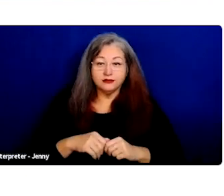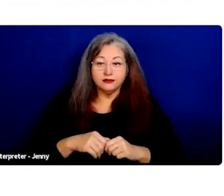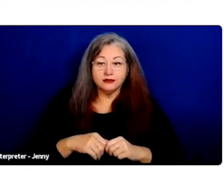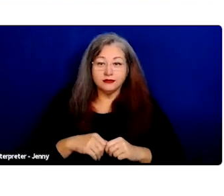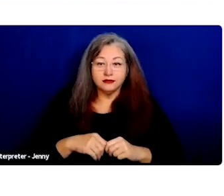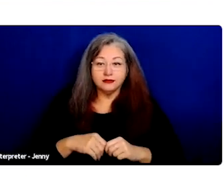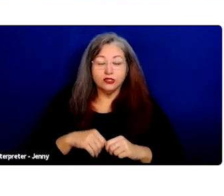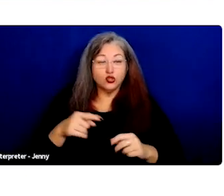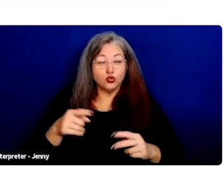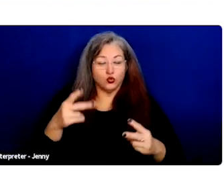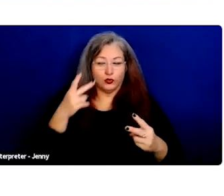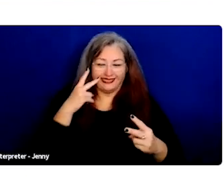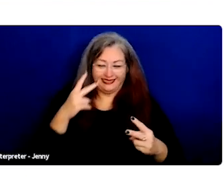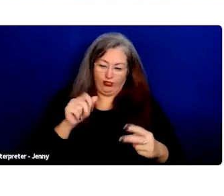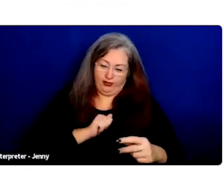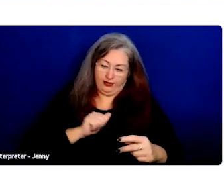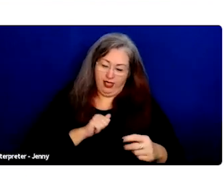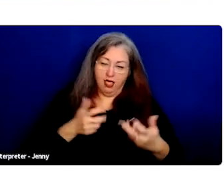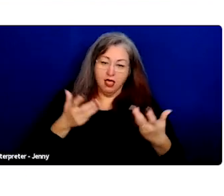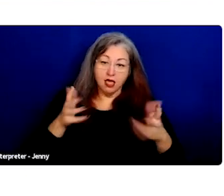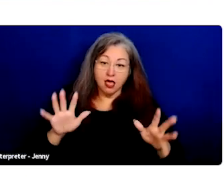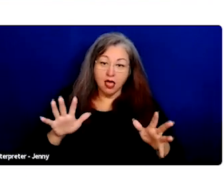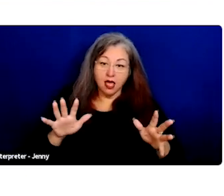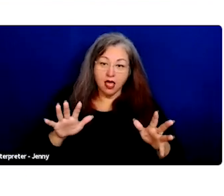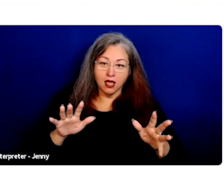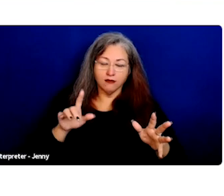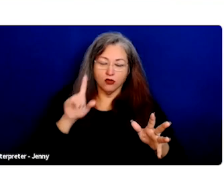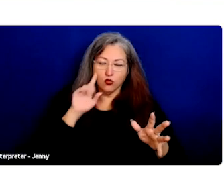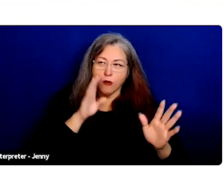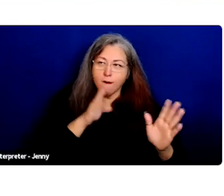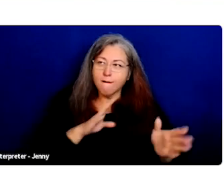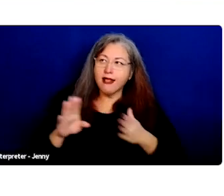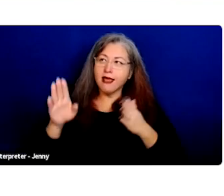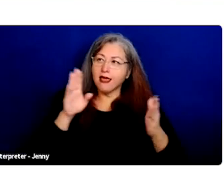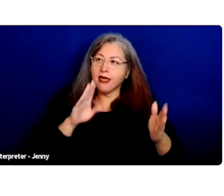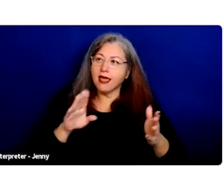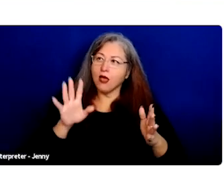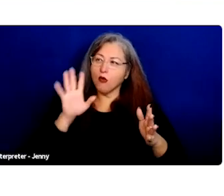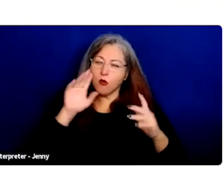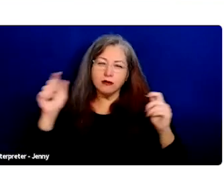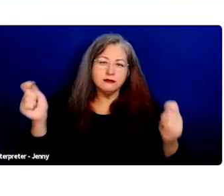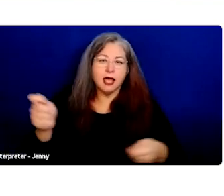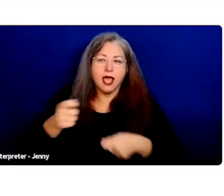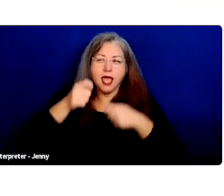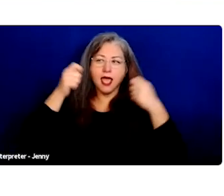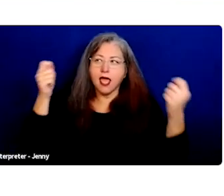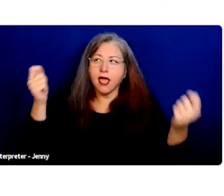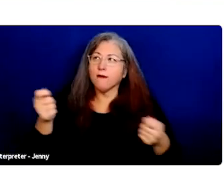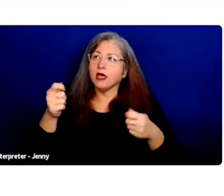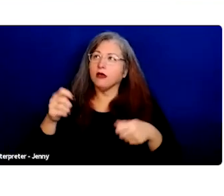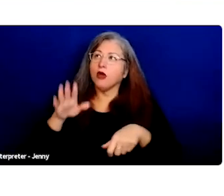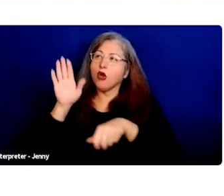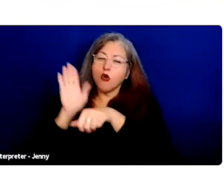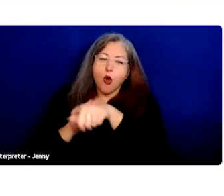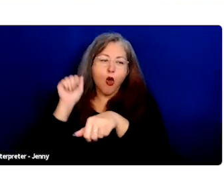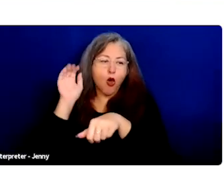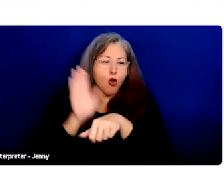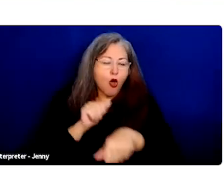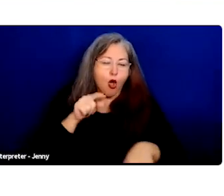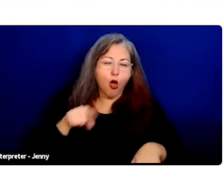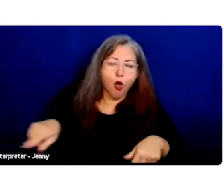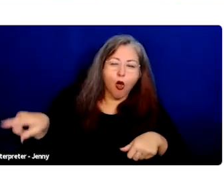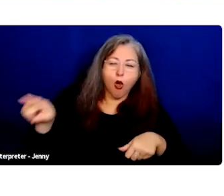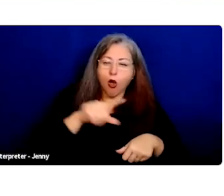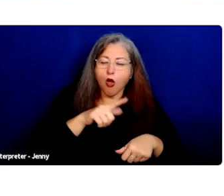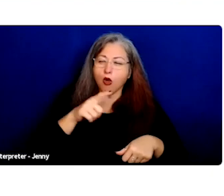And you see yourself planning celebration, calling all the freedom fighters.